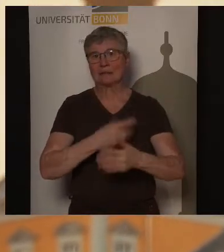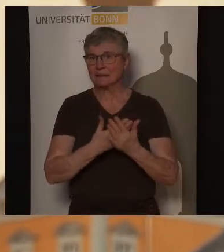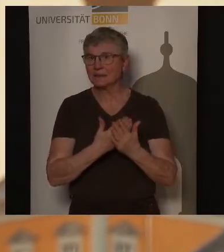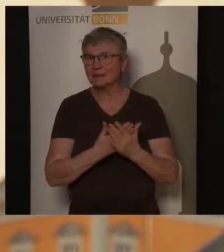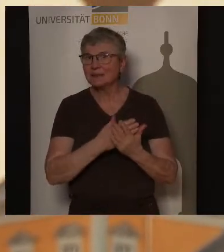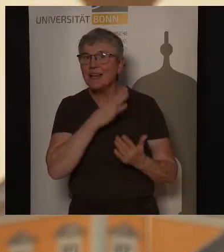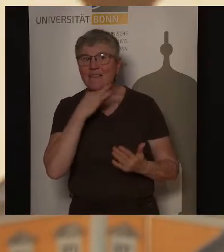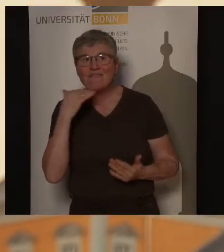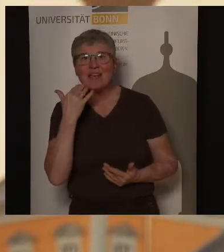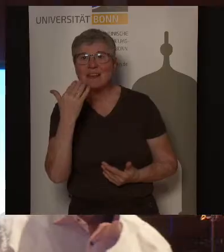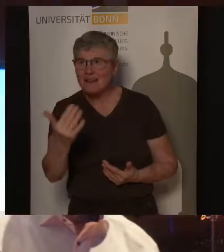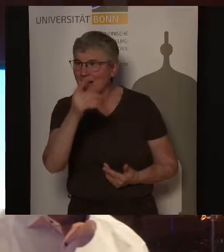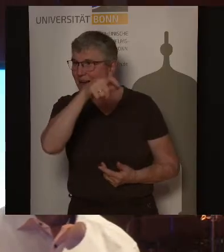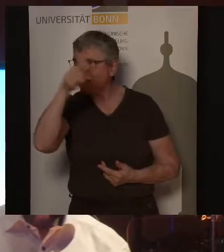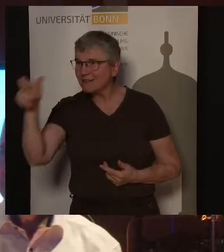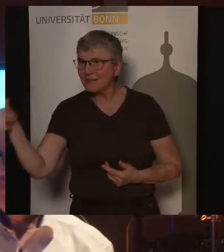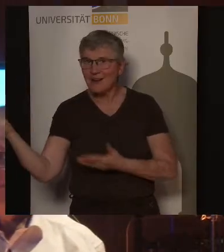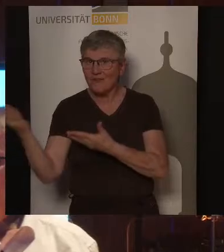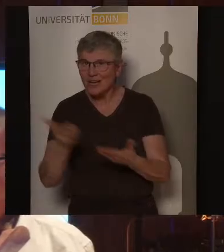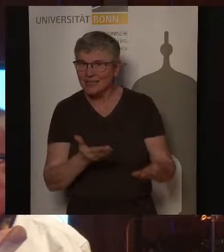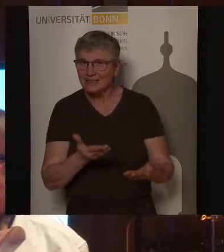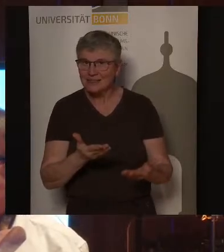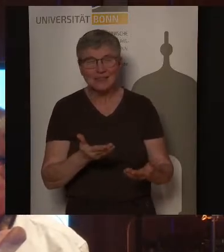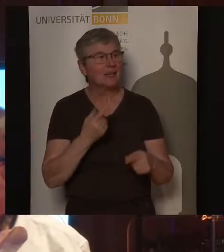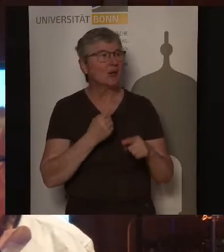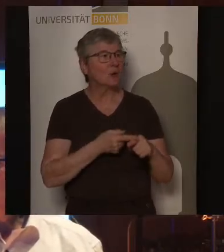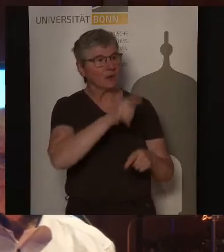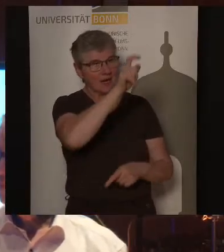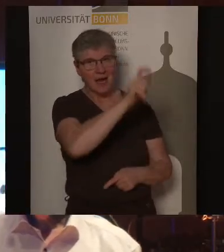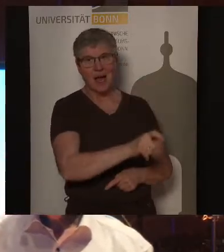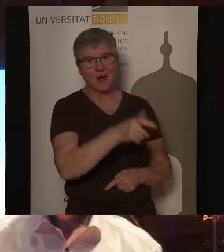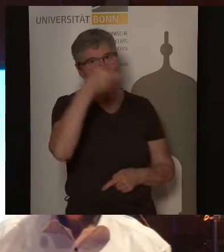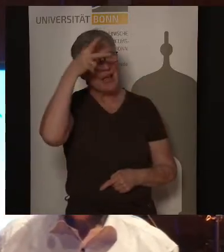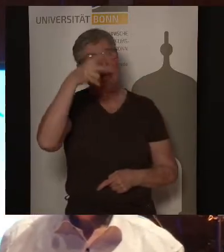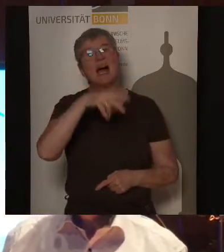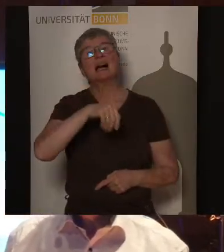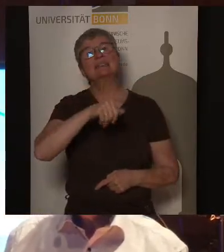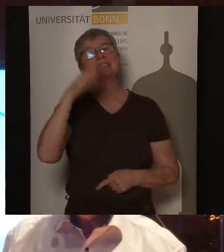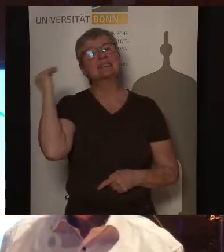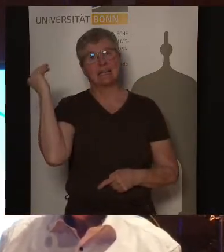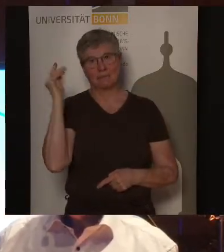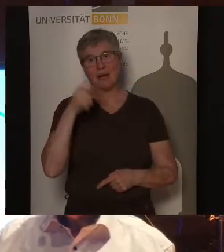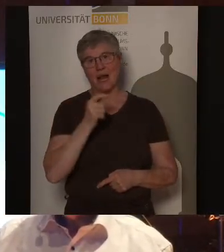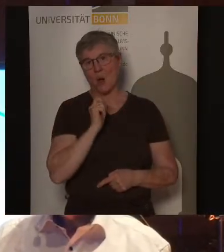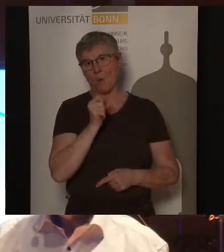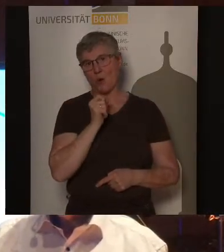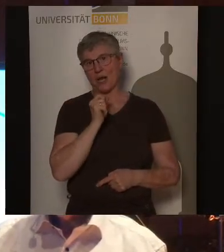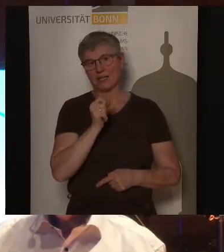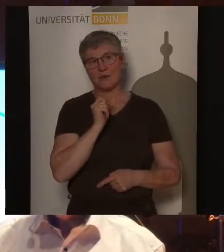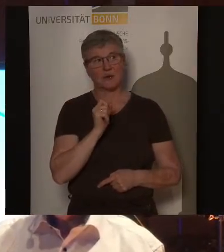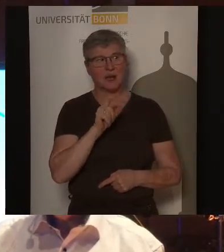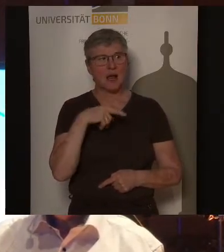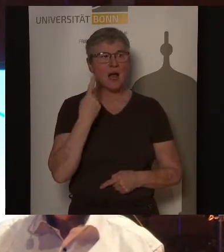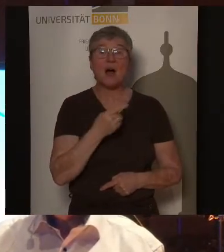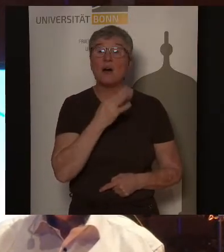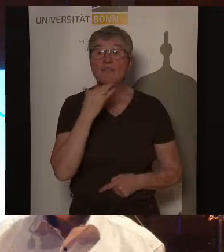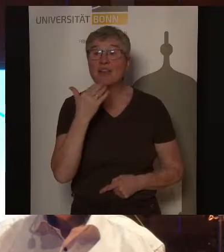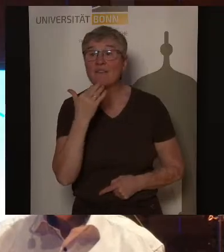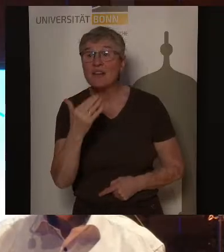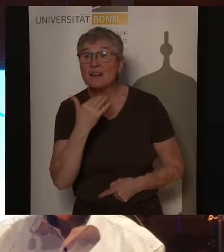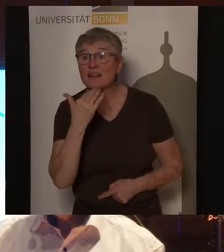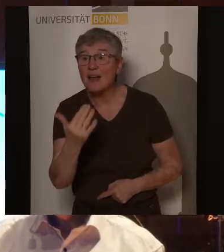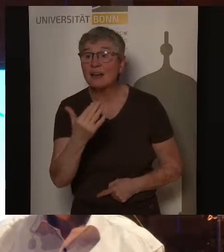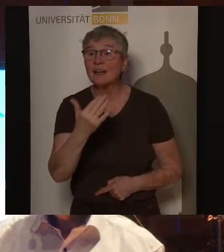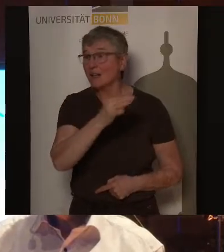p.m. Thank you so much to all of our guests today. Thank you to you, Mr. Sandmann, for co-hosting this event with me.